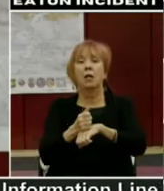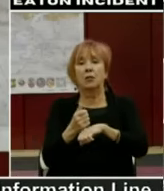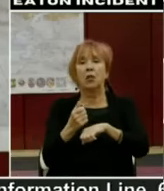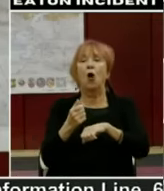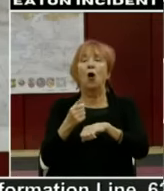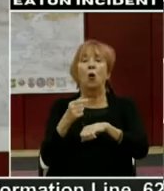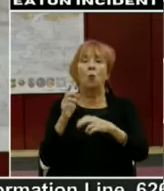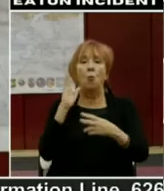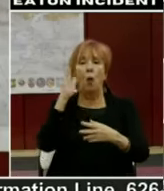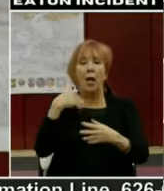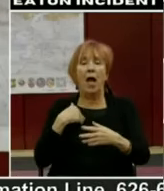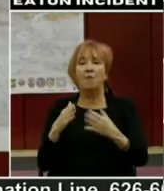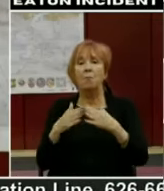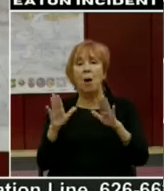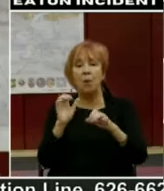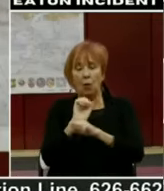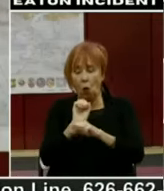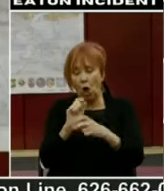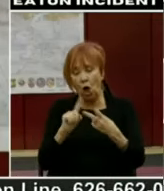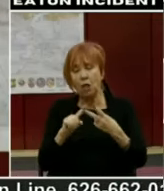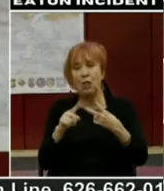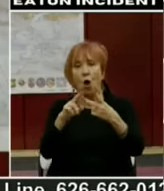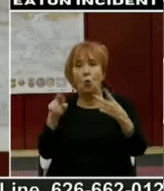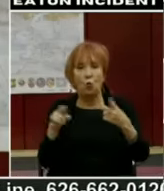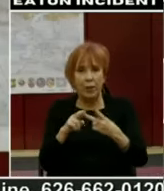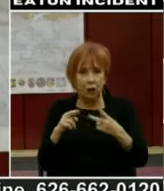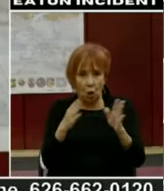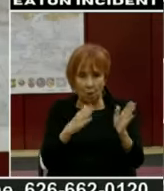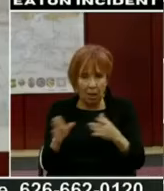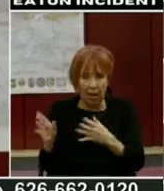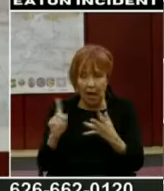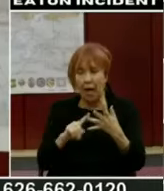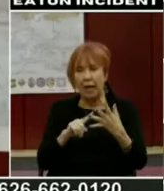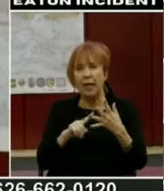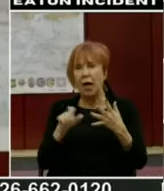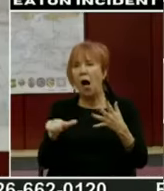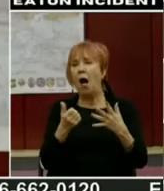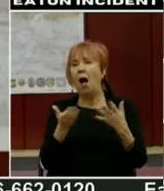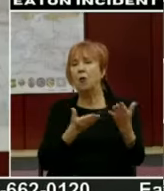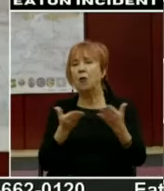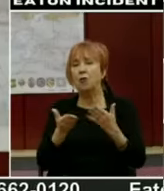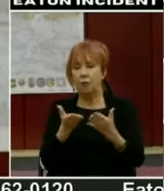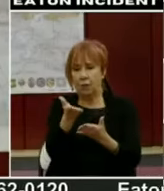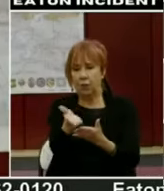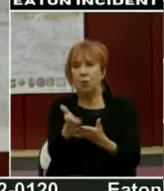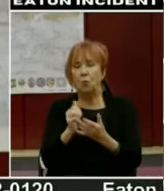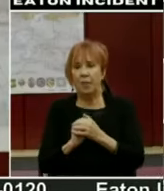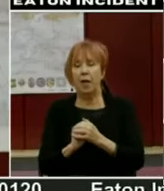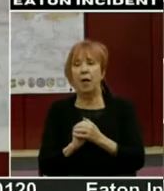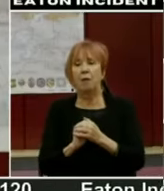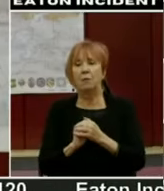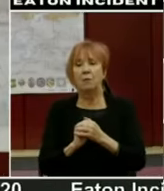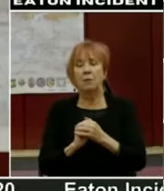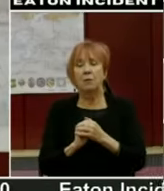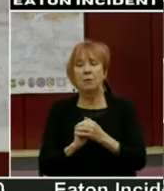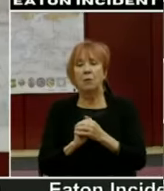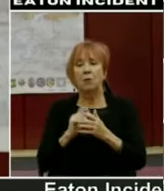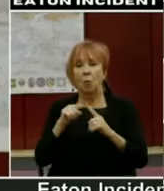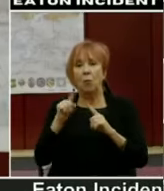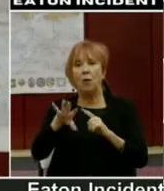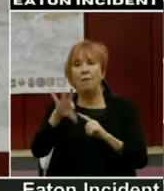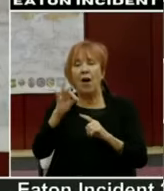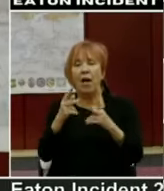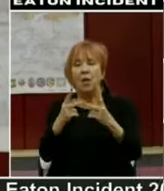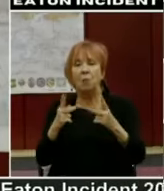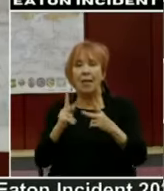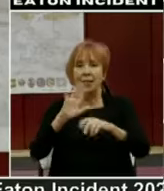regional planning and other direct service departments will be located as well for your convenience. Thank